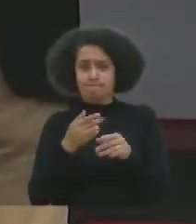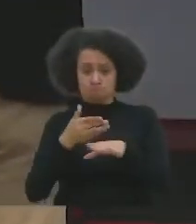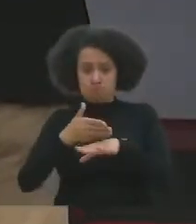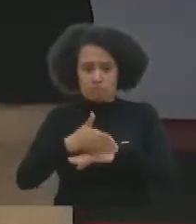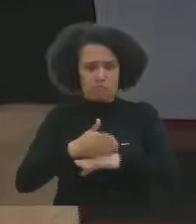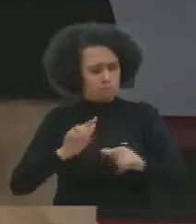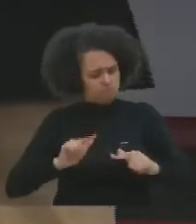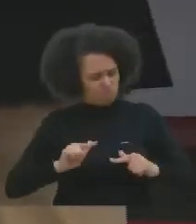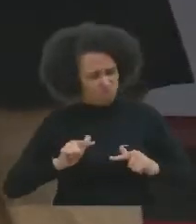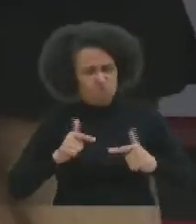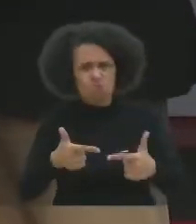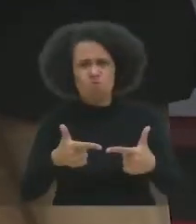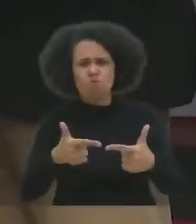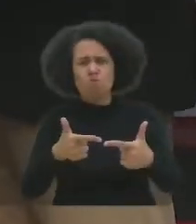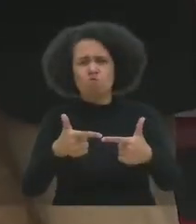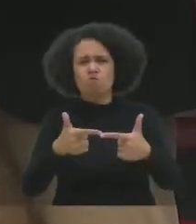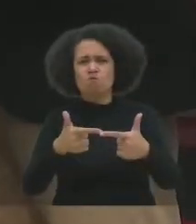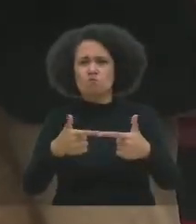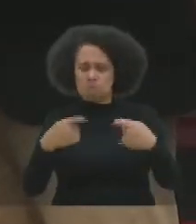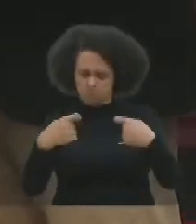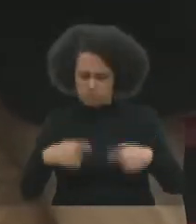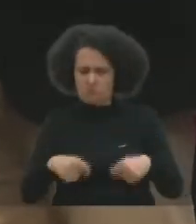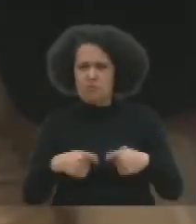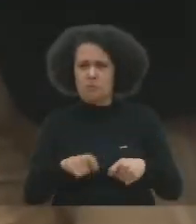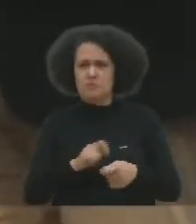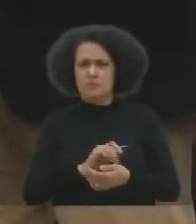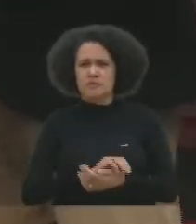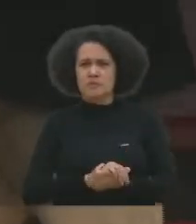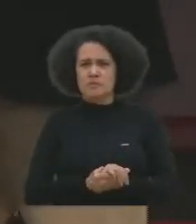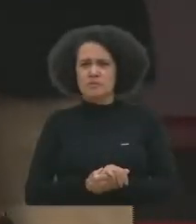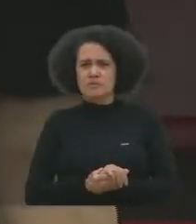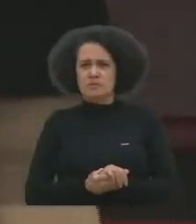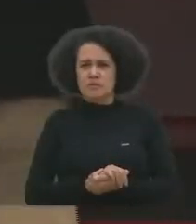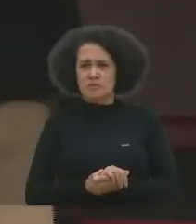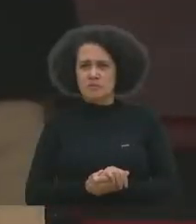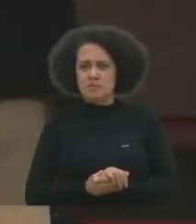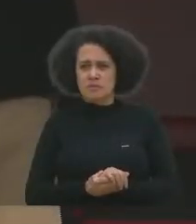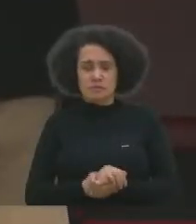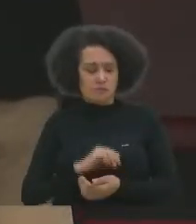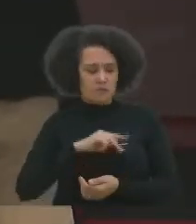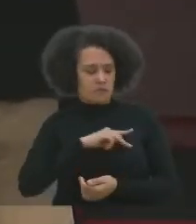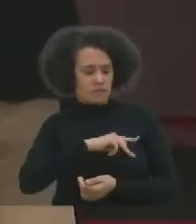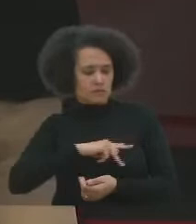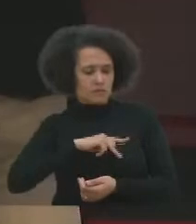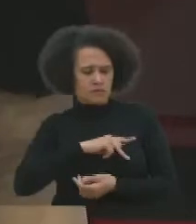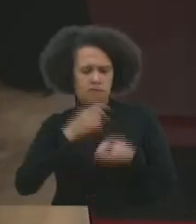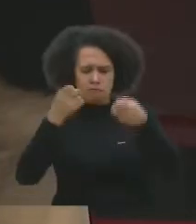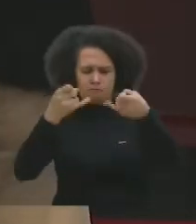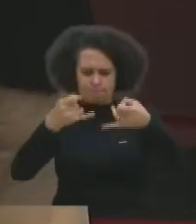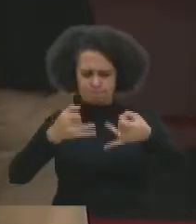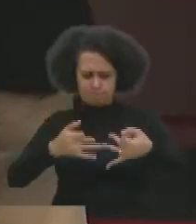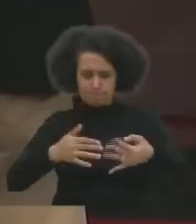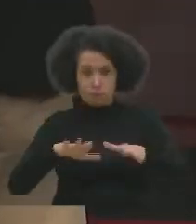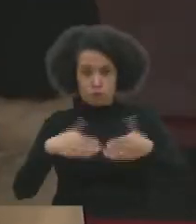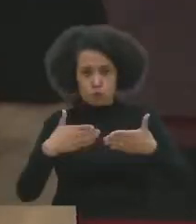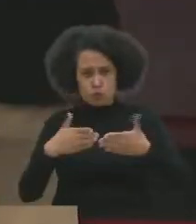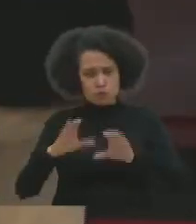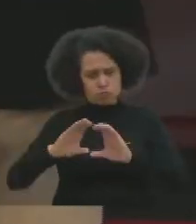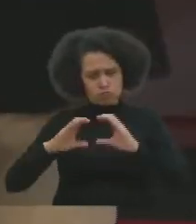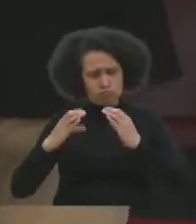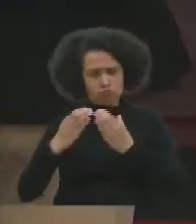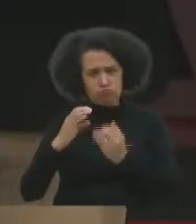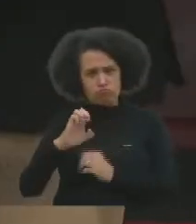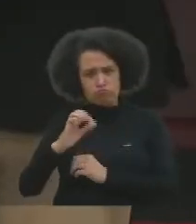batalha. The Apostle Paul makes that clear when he writes to the Ephesians. O apóstolo Paulo deixa isso claro quando ele fala aos Efésios. Many of you